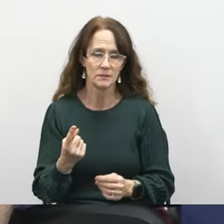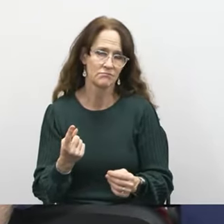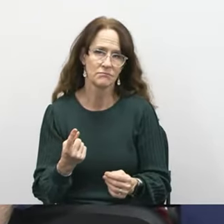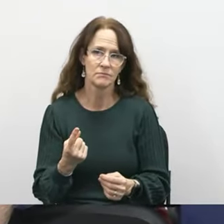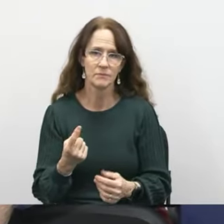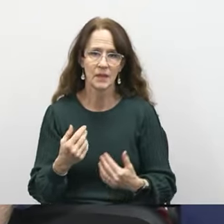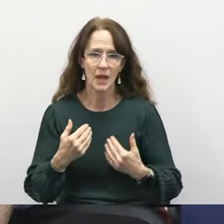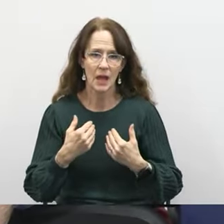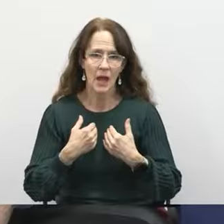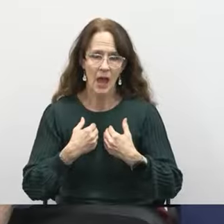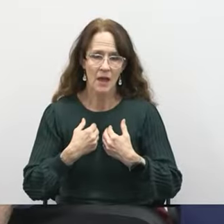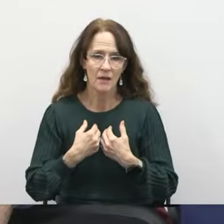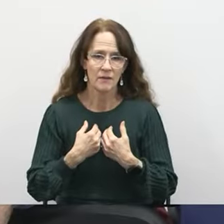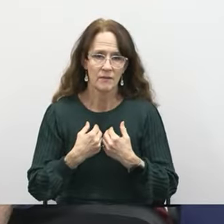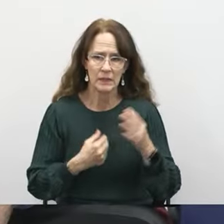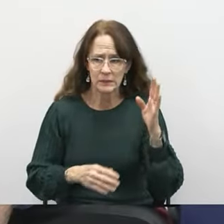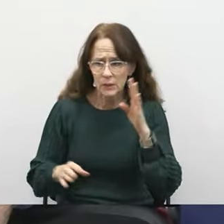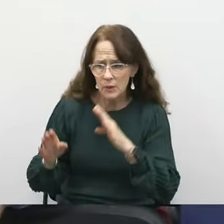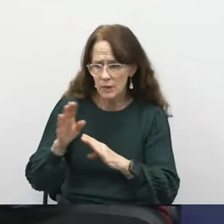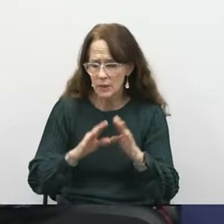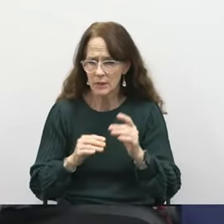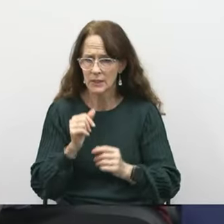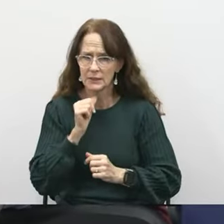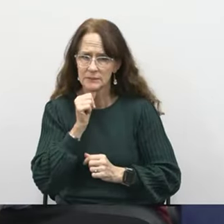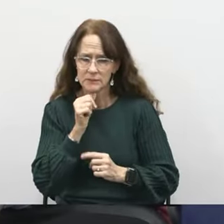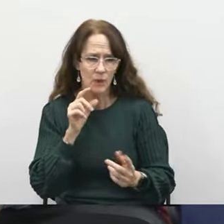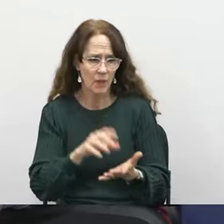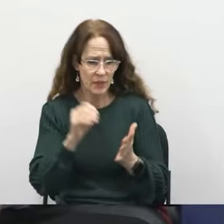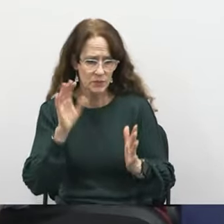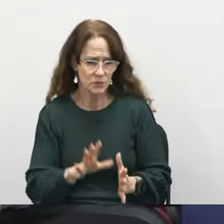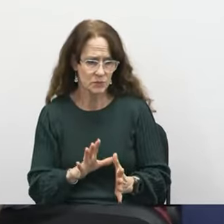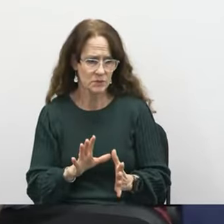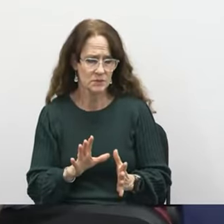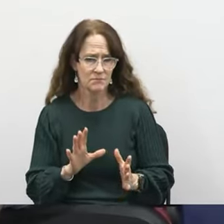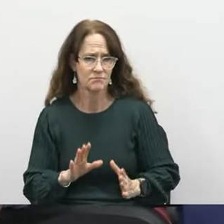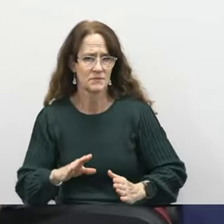exigent worry about whether or not students are being met where they're at.